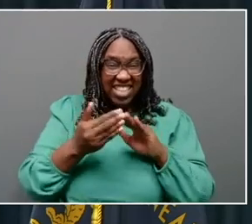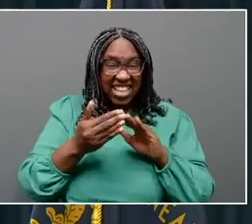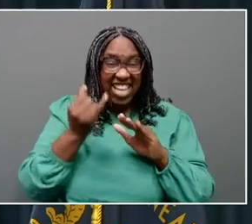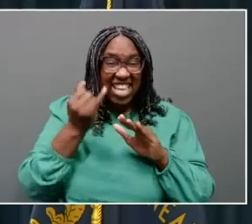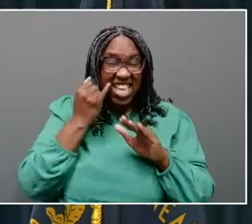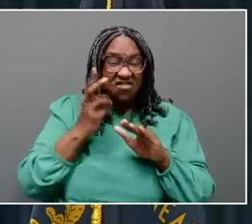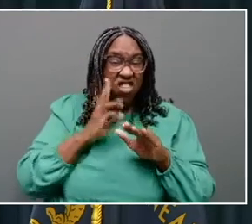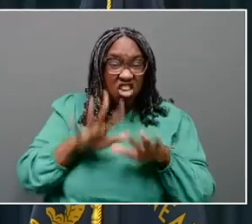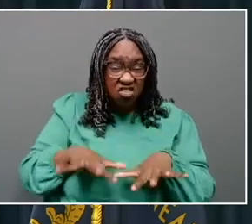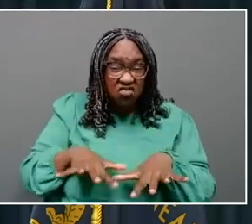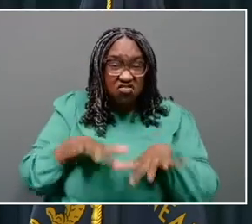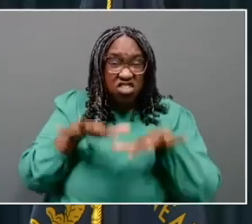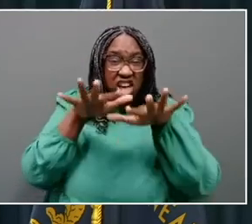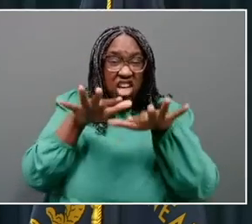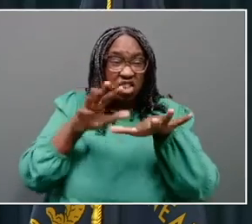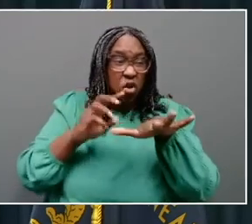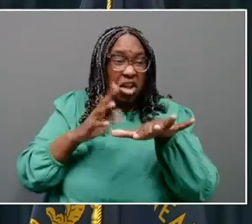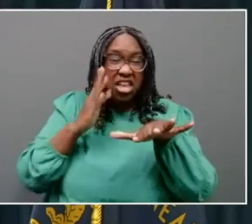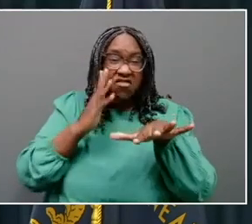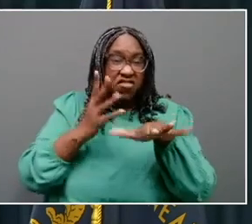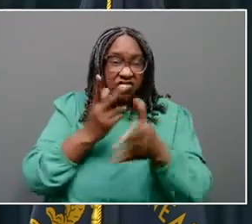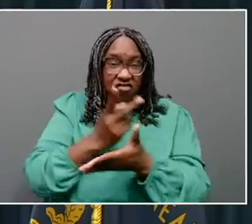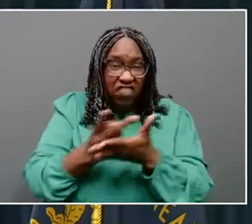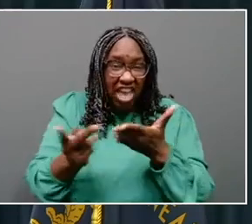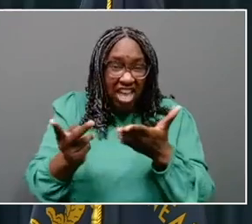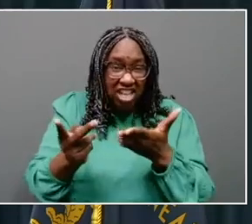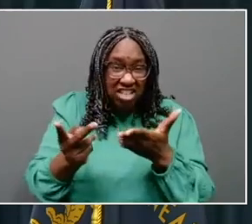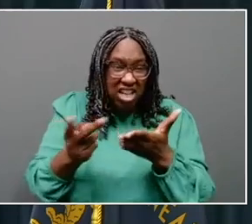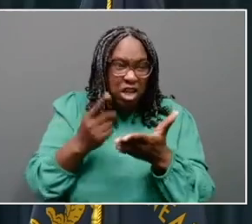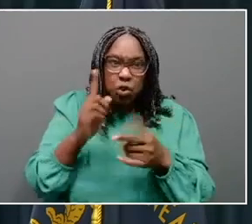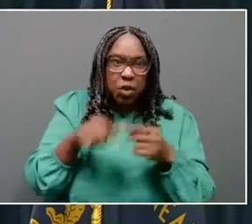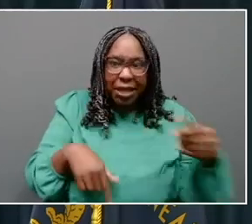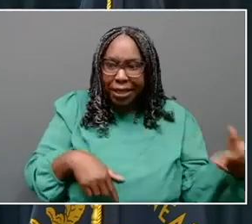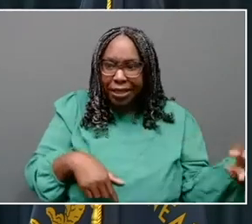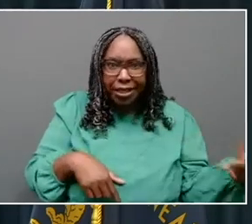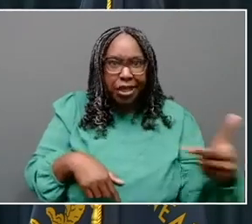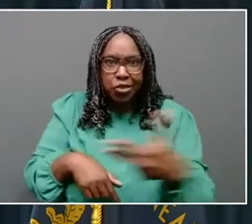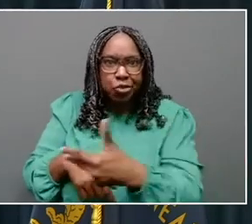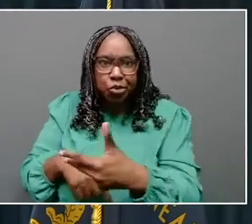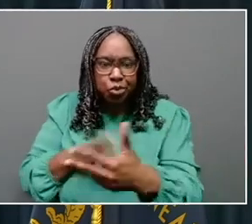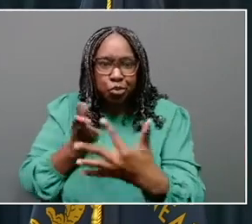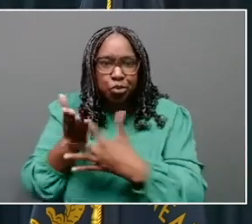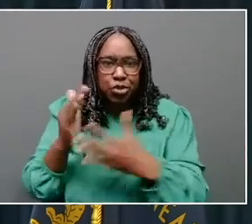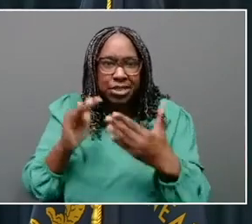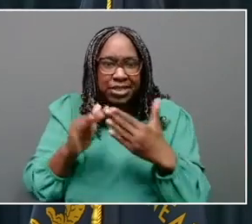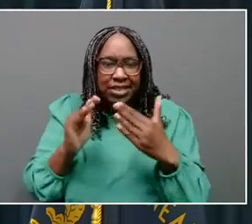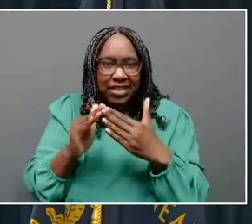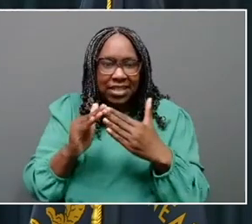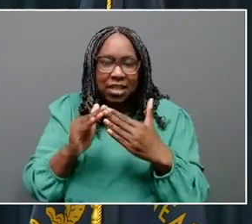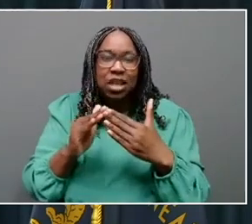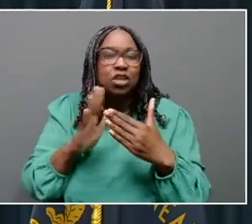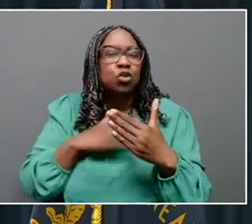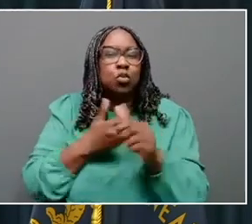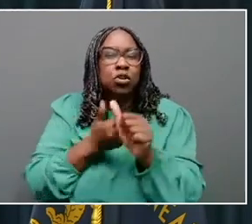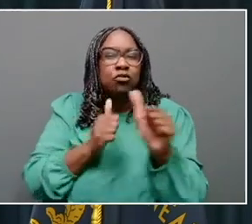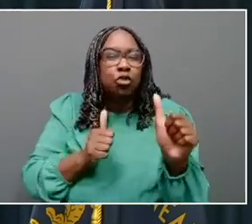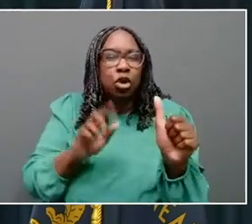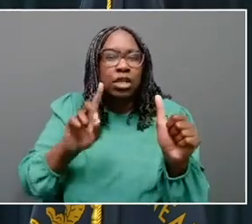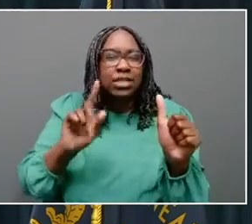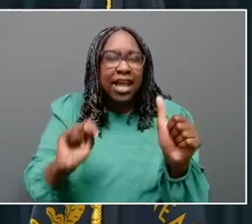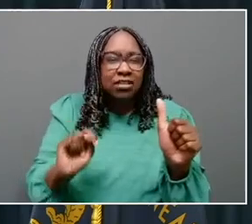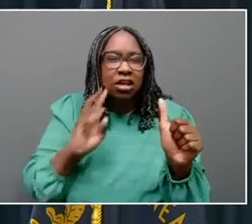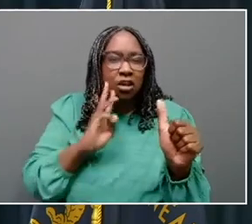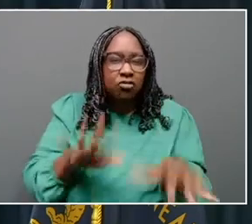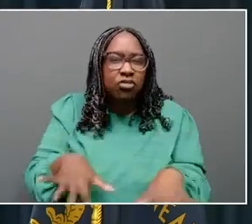as well. With this new funding, we'll be able to greatly reduce the risk of further flooding in downtown Jackson and protect our citizens. All right, second